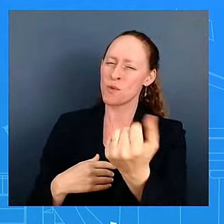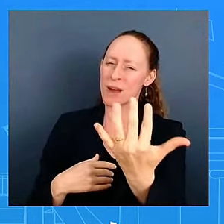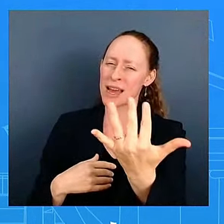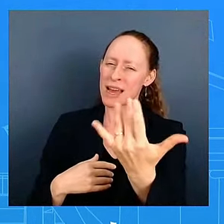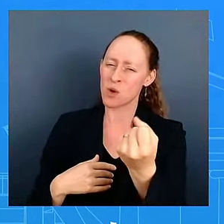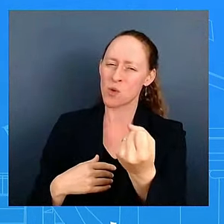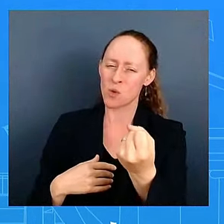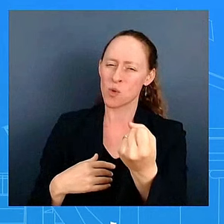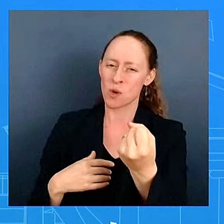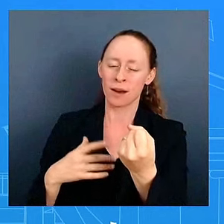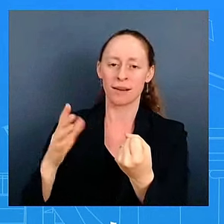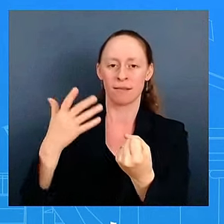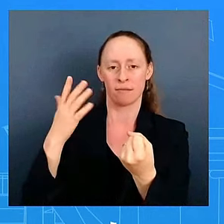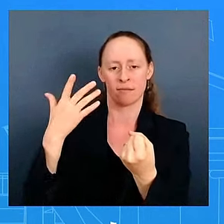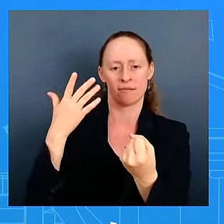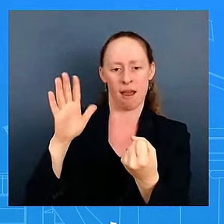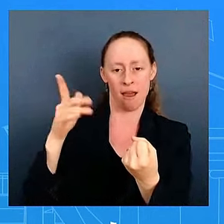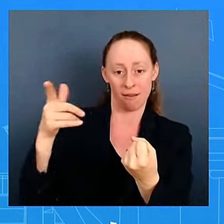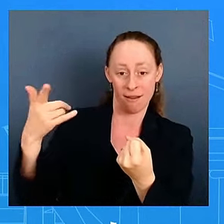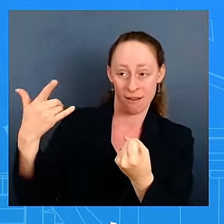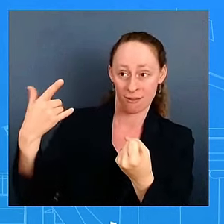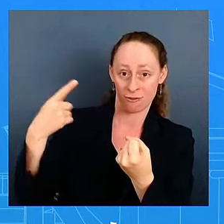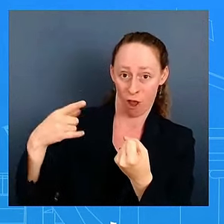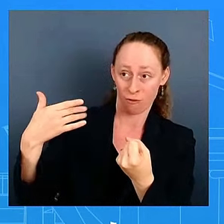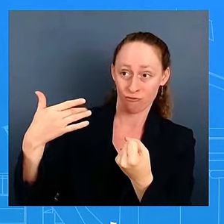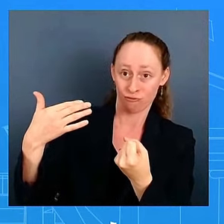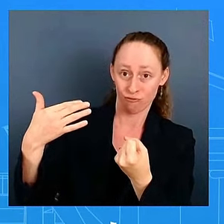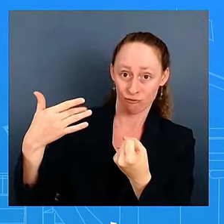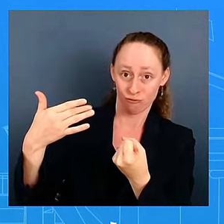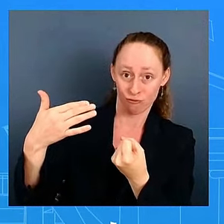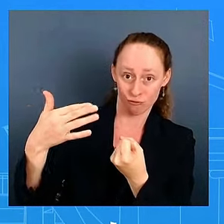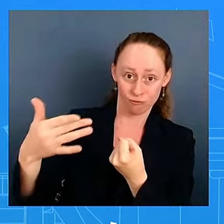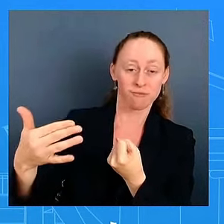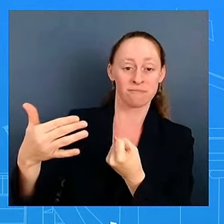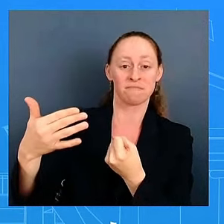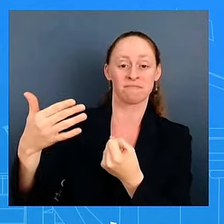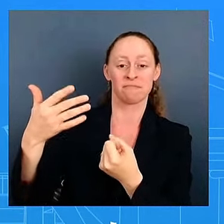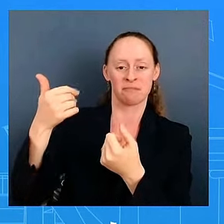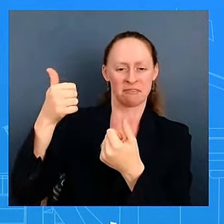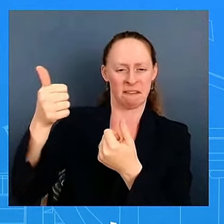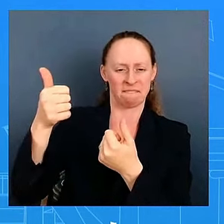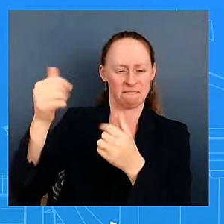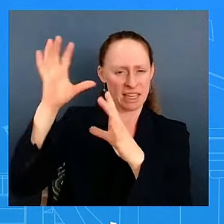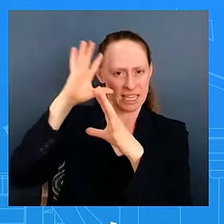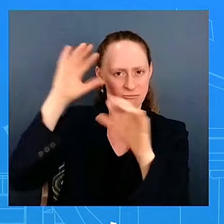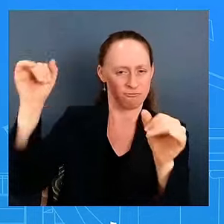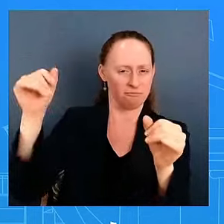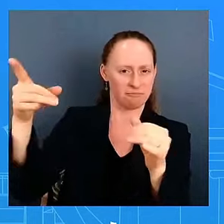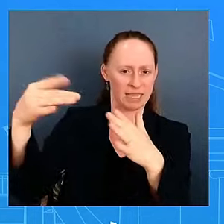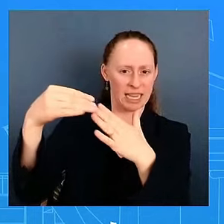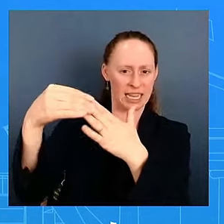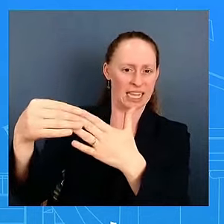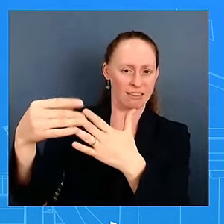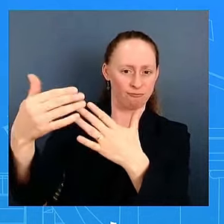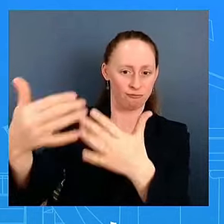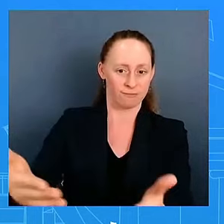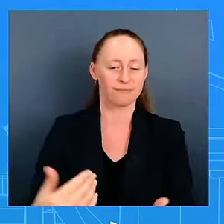president actually lead these next couple of days. Does the president support this strategy?